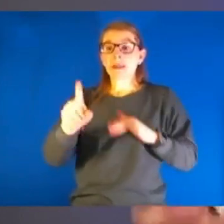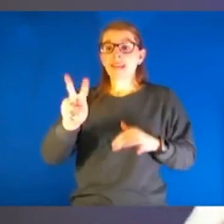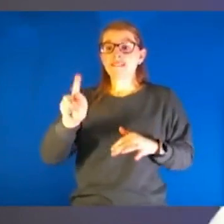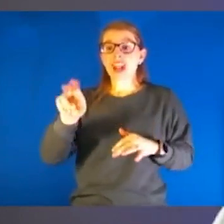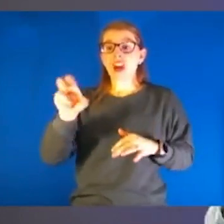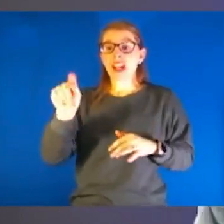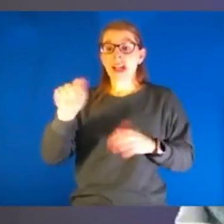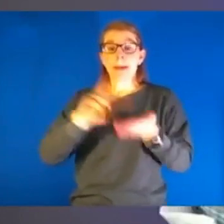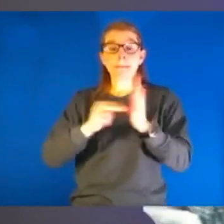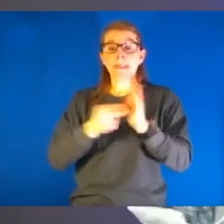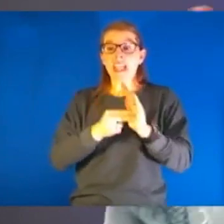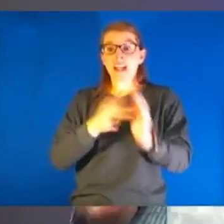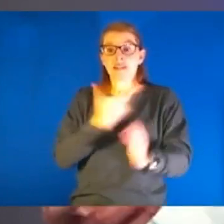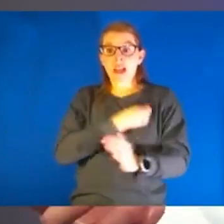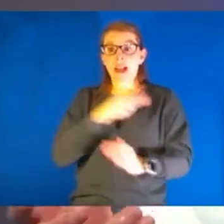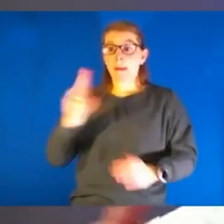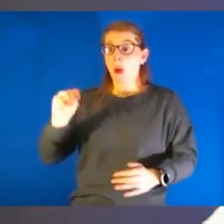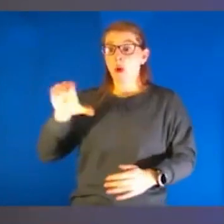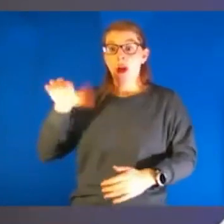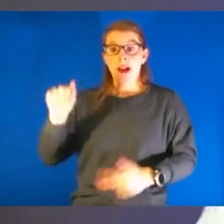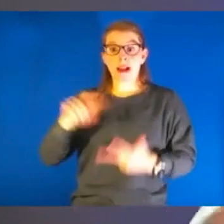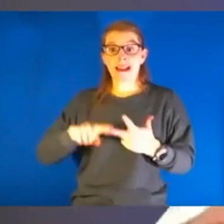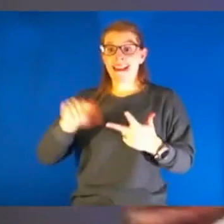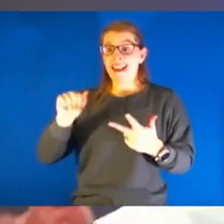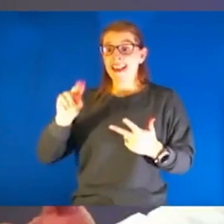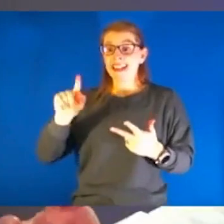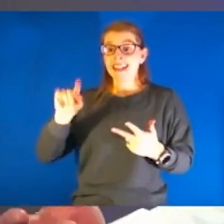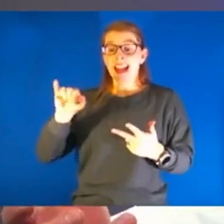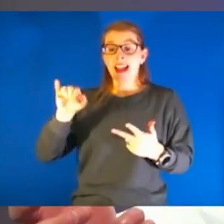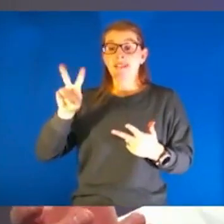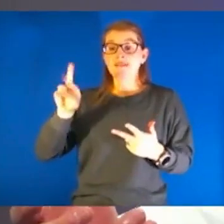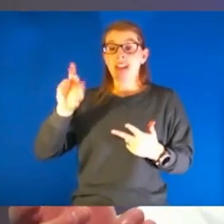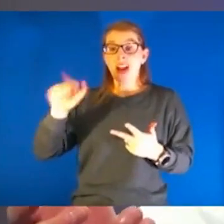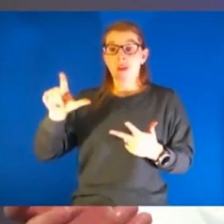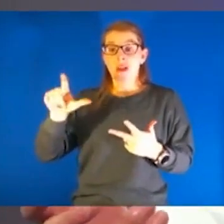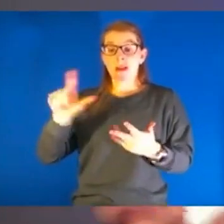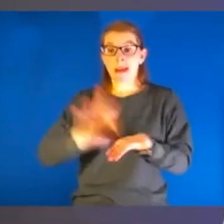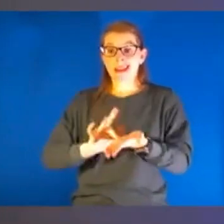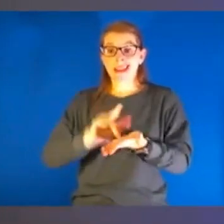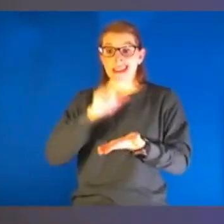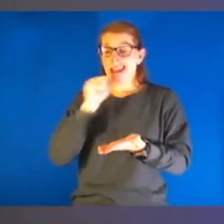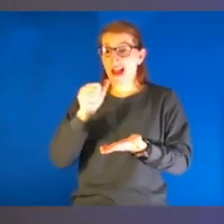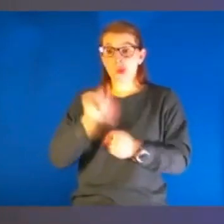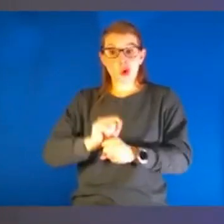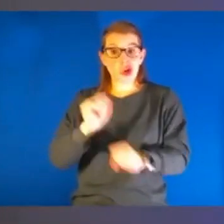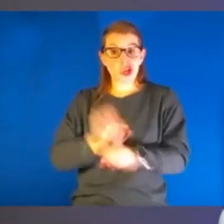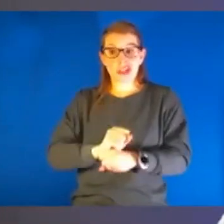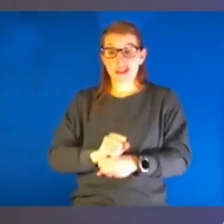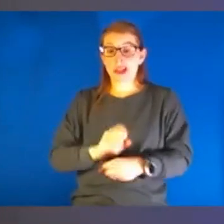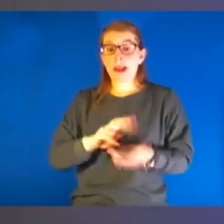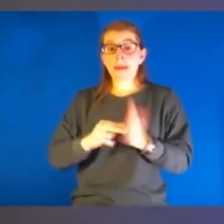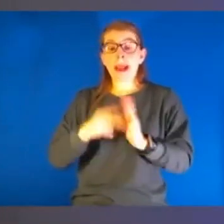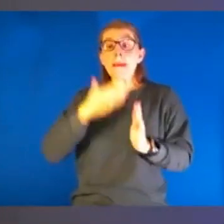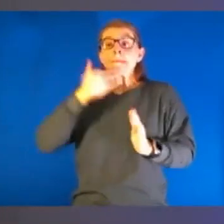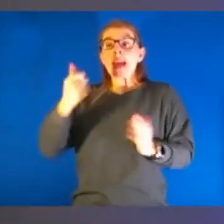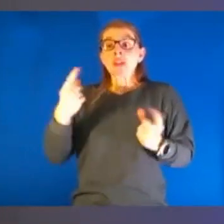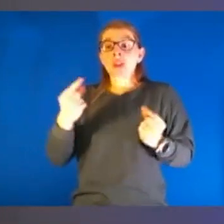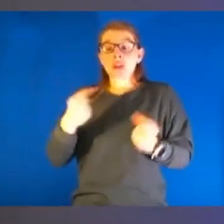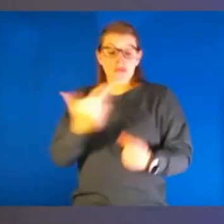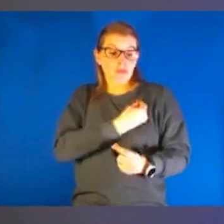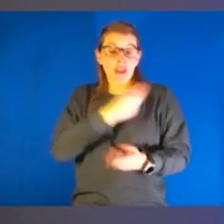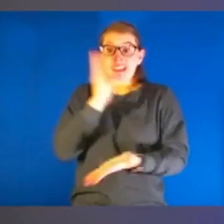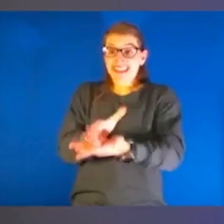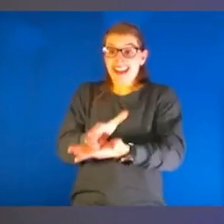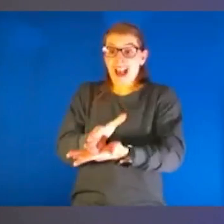the monoclonal antibodies, the antivirals we've developed will not work. So our best bet is to get people vaccinated to terminate